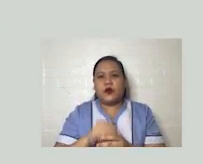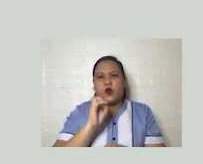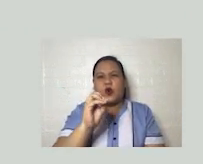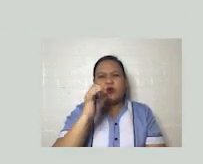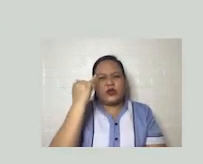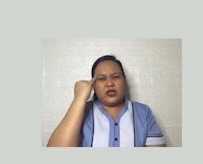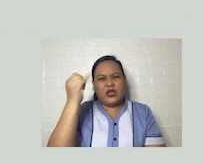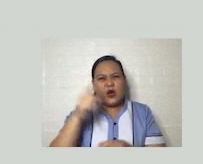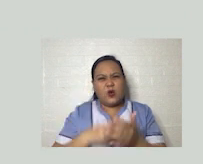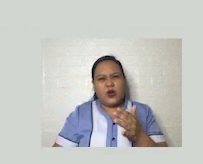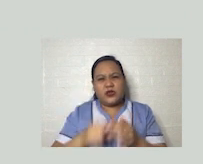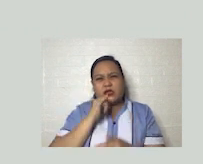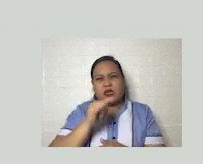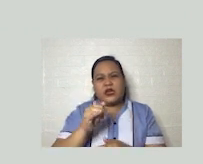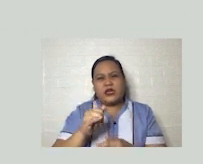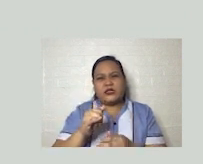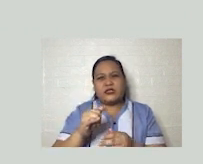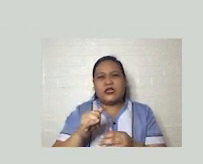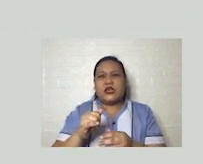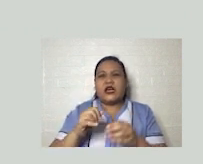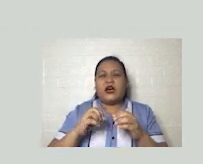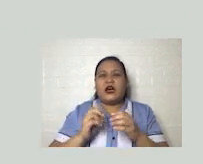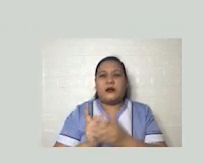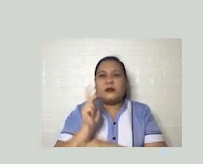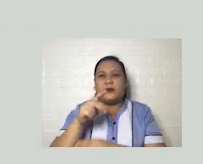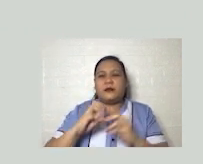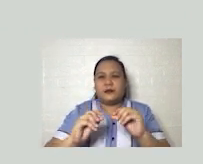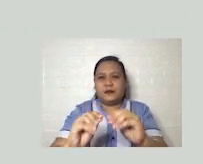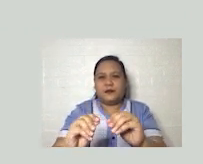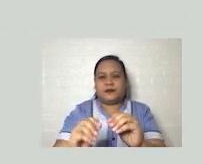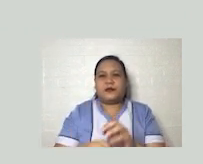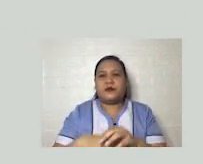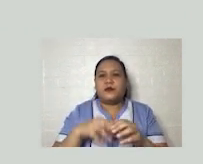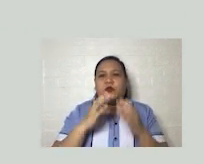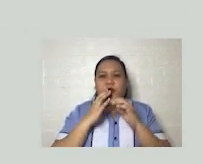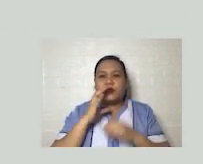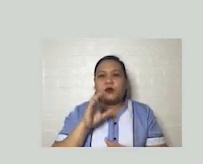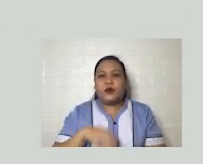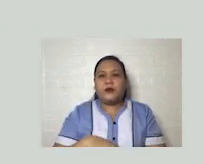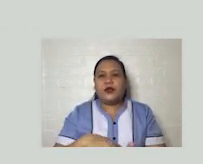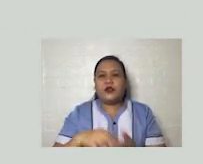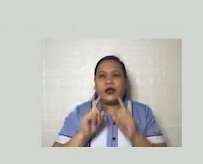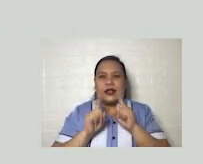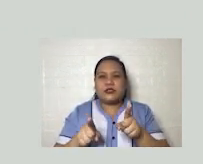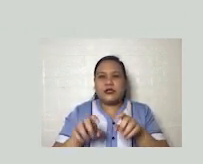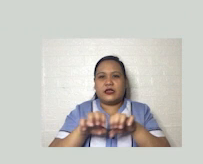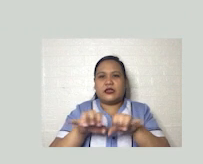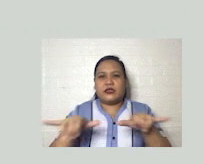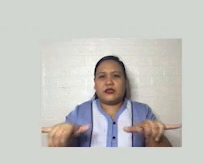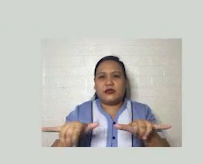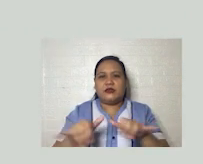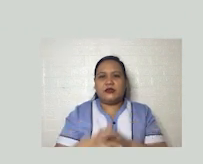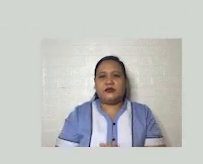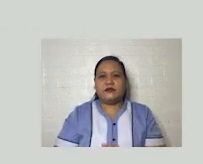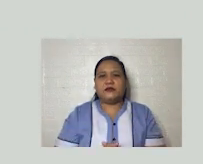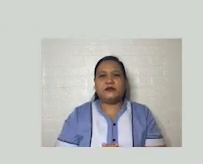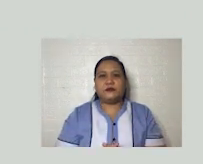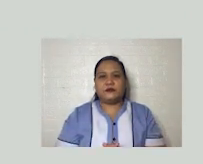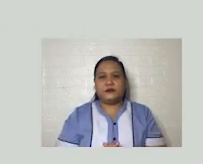Now, in your own idea, what is sowing seeds? Comment your answers in the comment section.